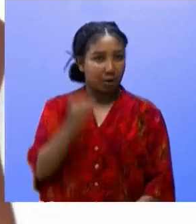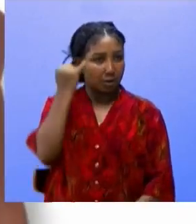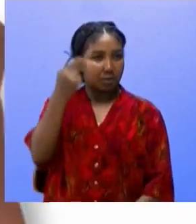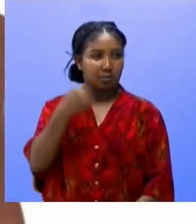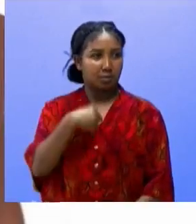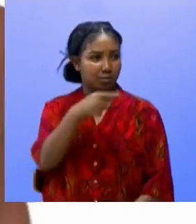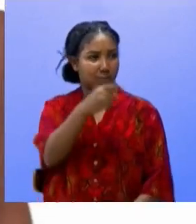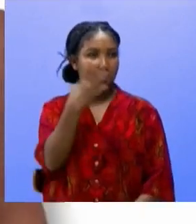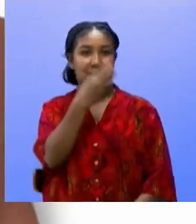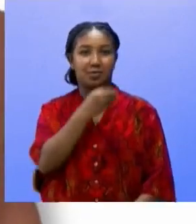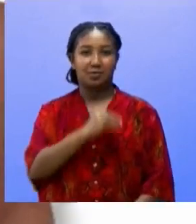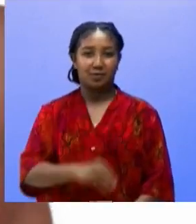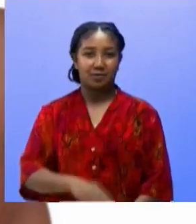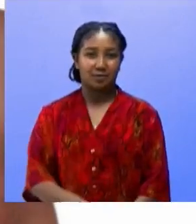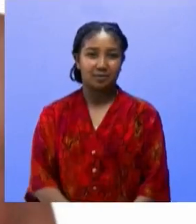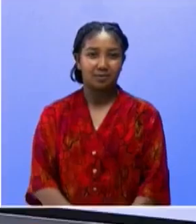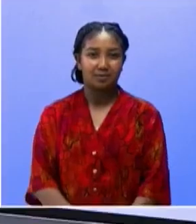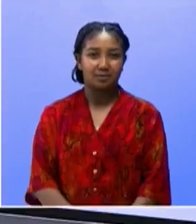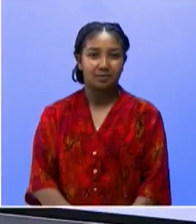Beautiful.